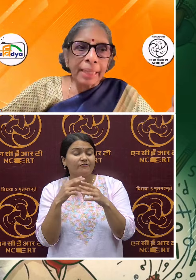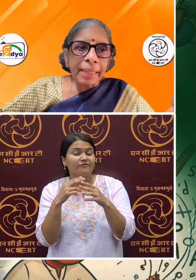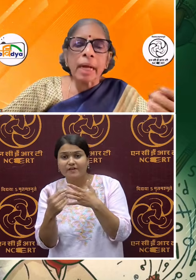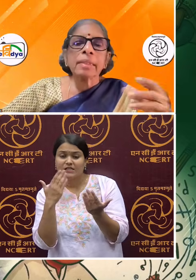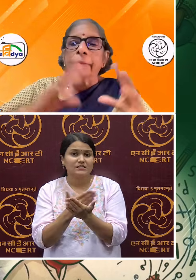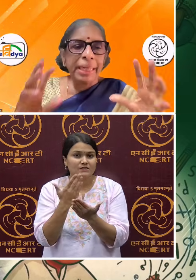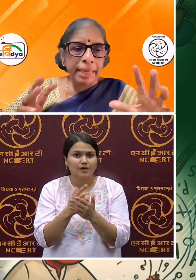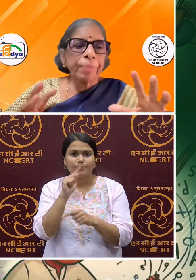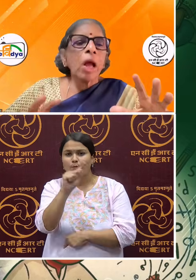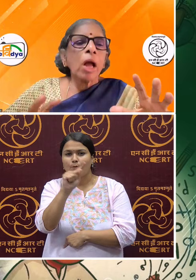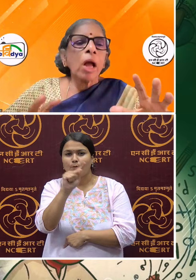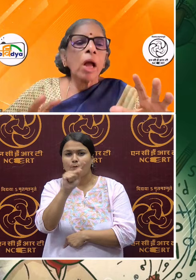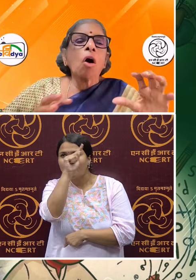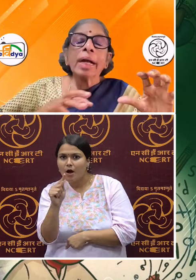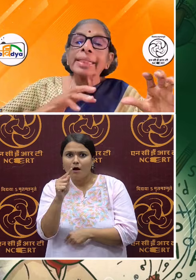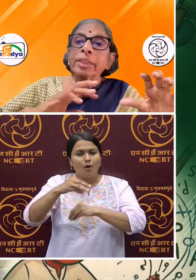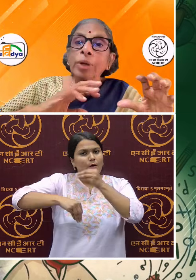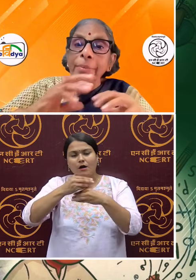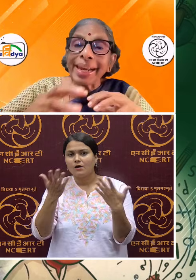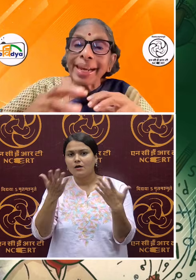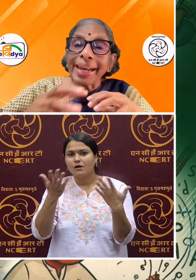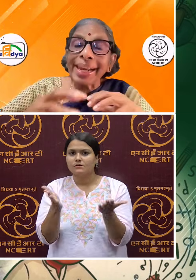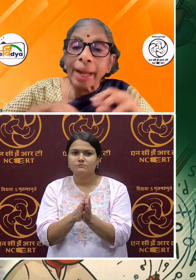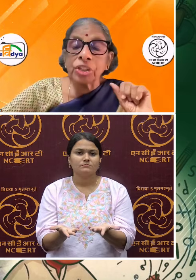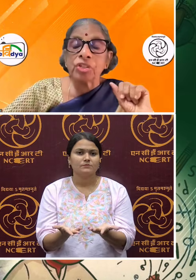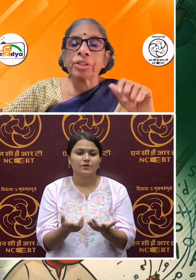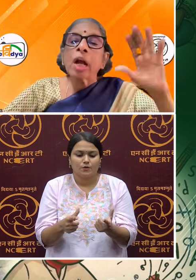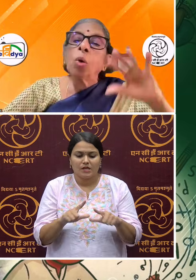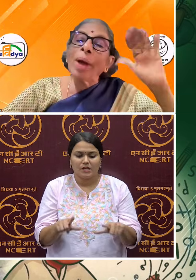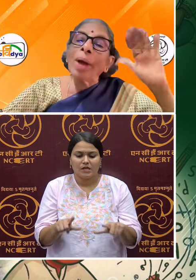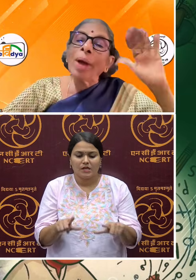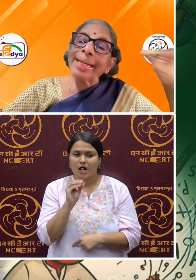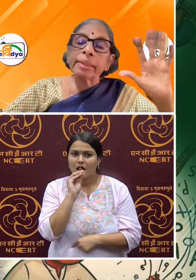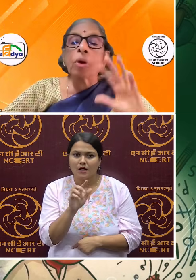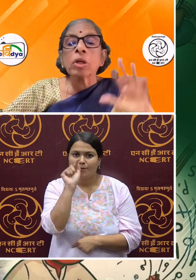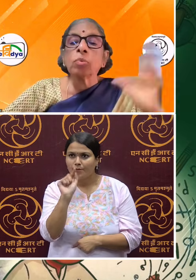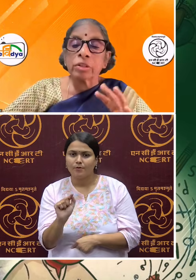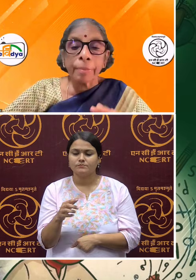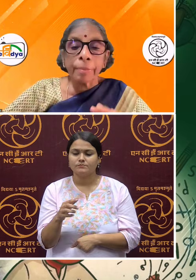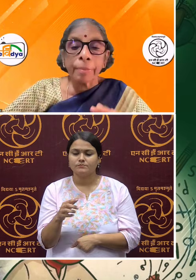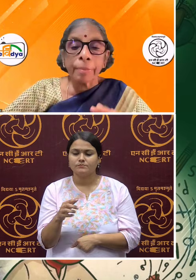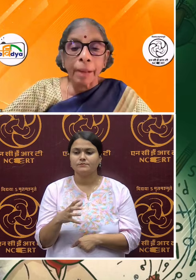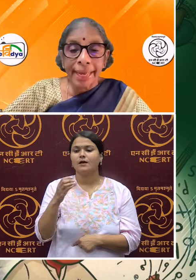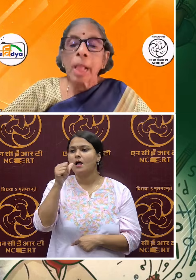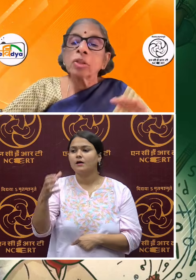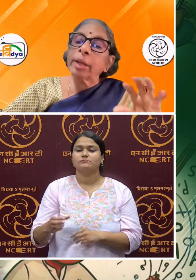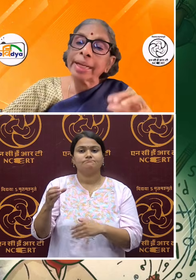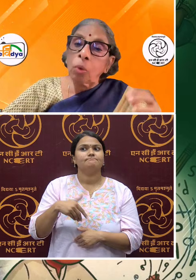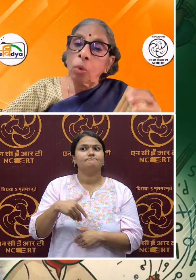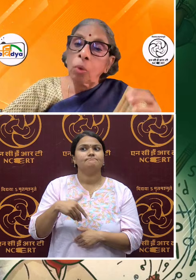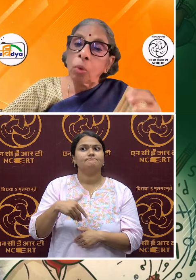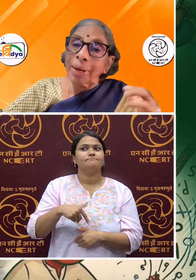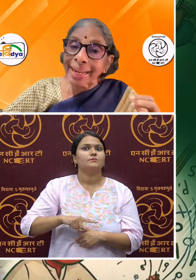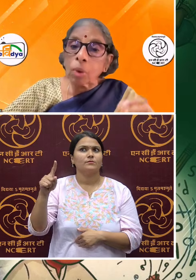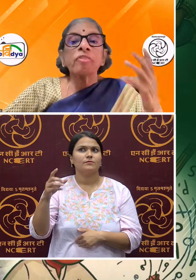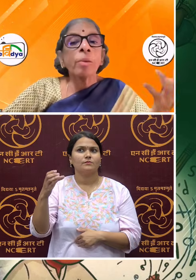any matras are mixed up, or you give them a language instruction. Go and get the bottle of water from upstairs. So they